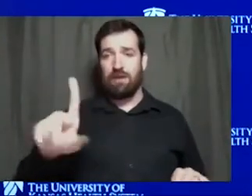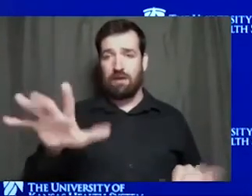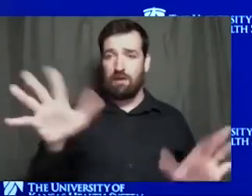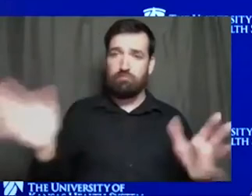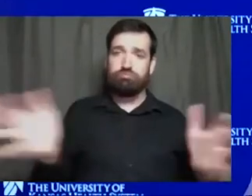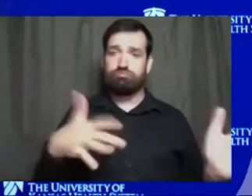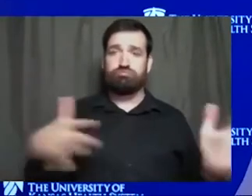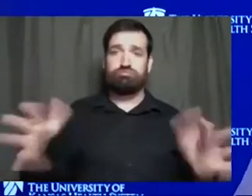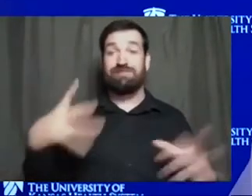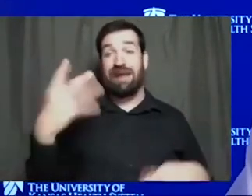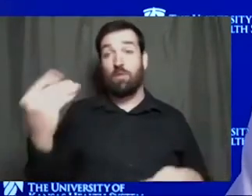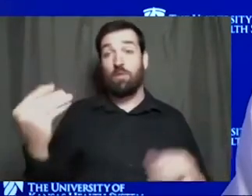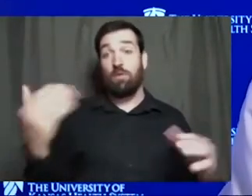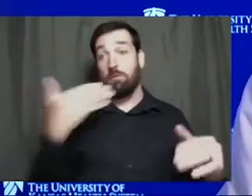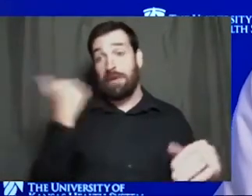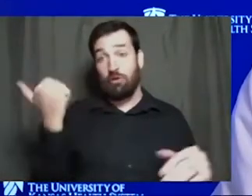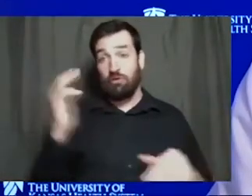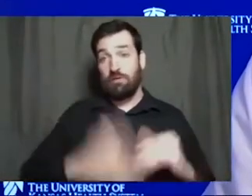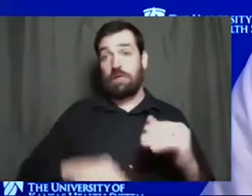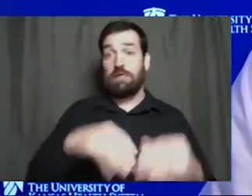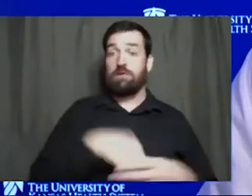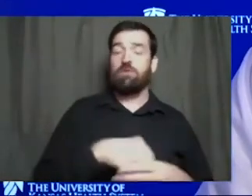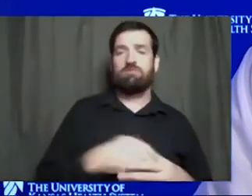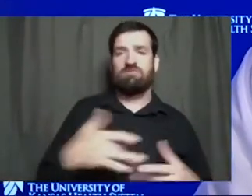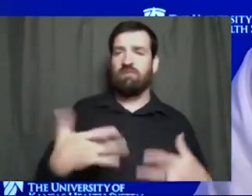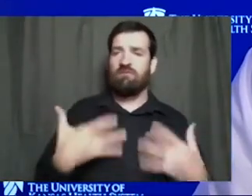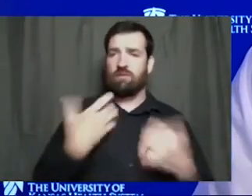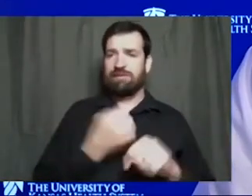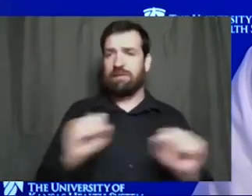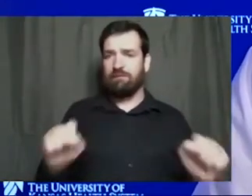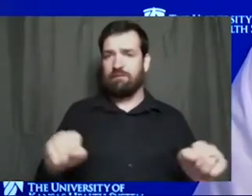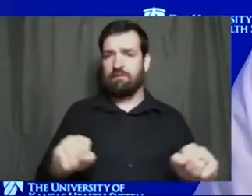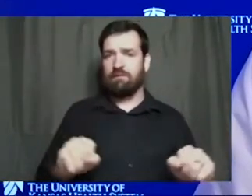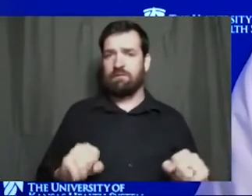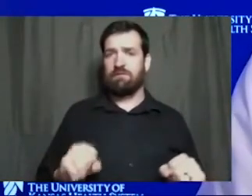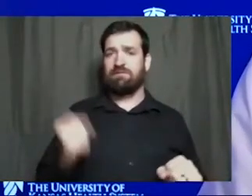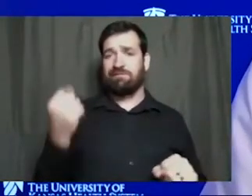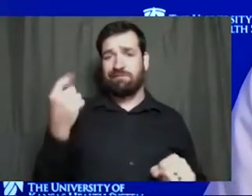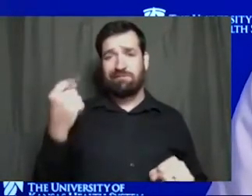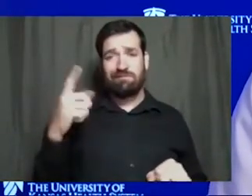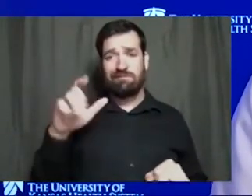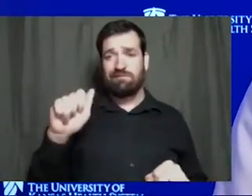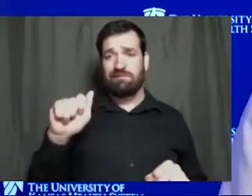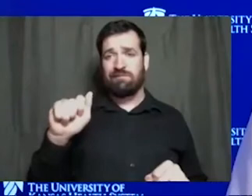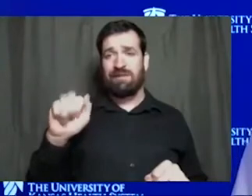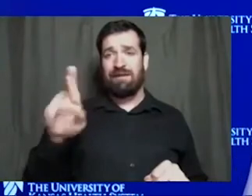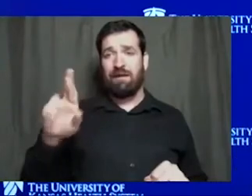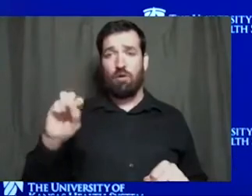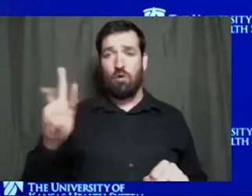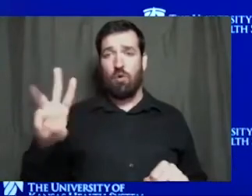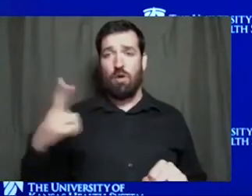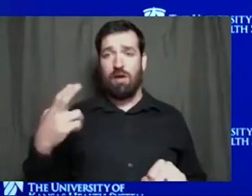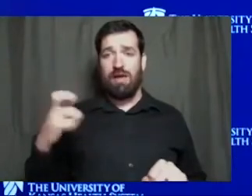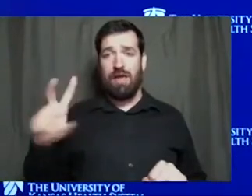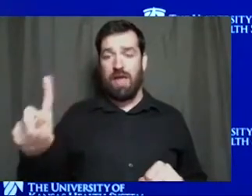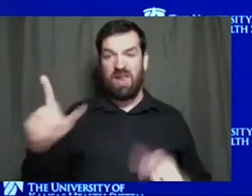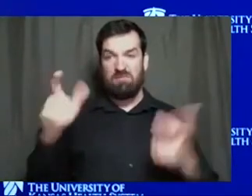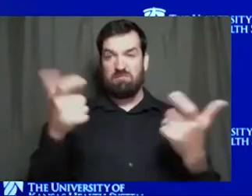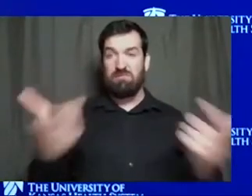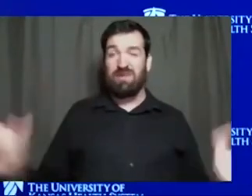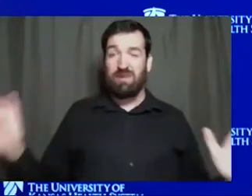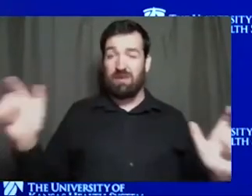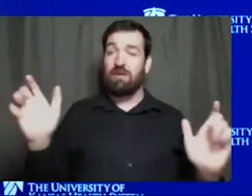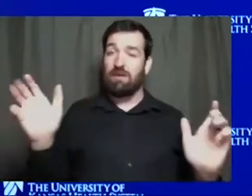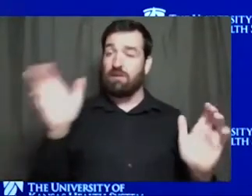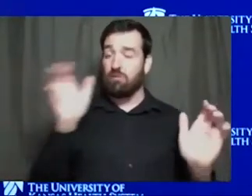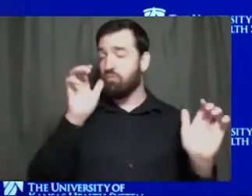much better than indoors. So I felt safe. Understanding, Arrowhead is a big area. You will probably be separated for the most part from around